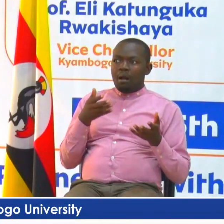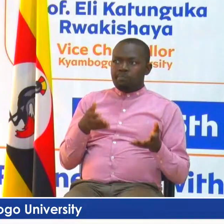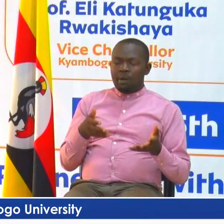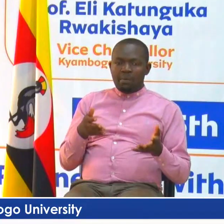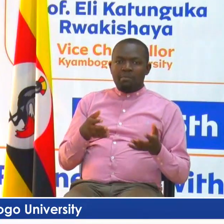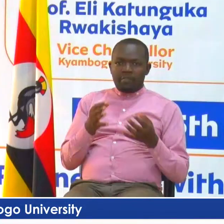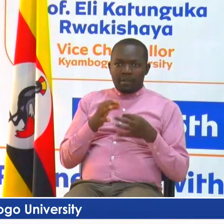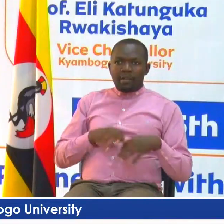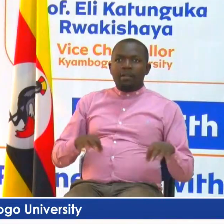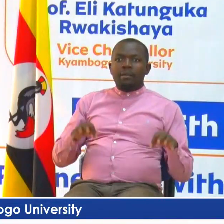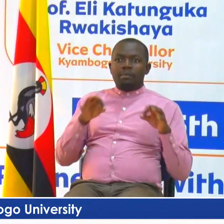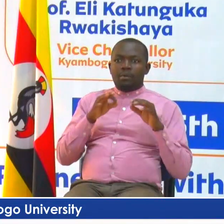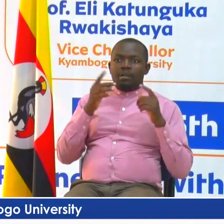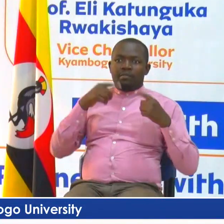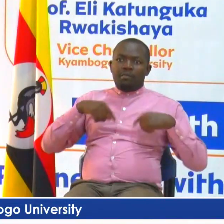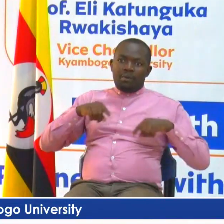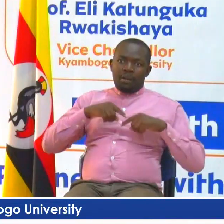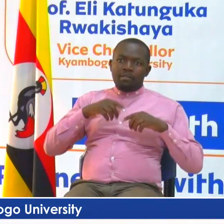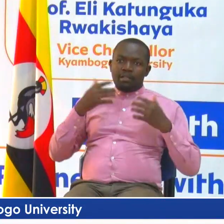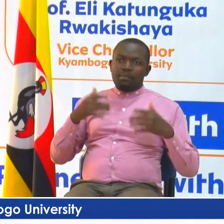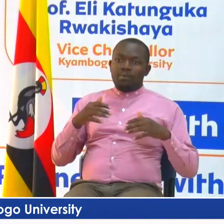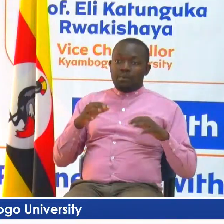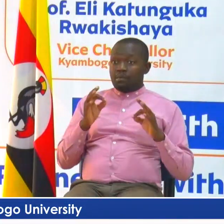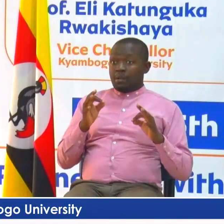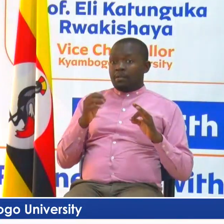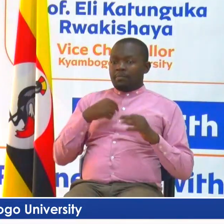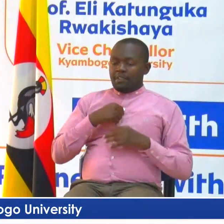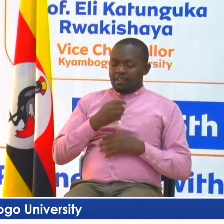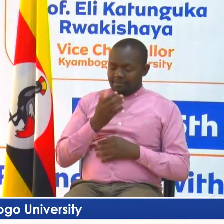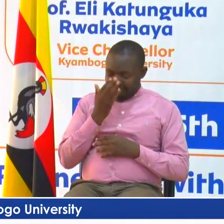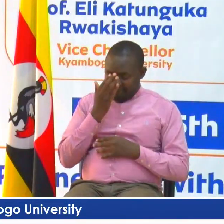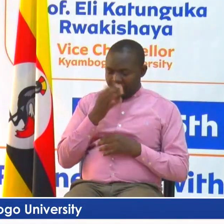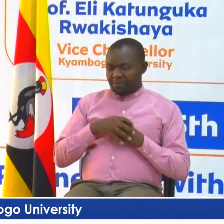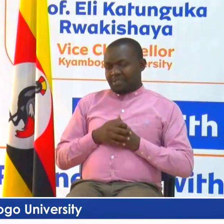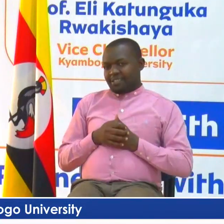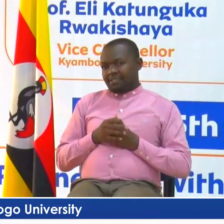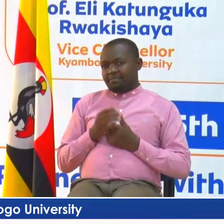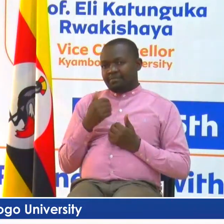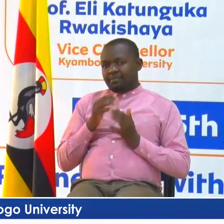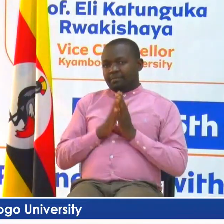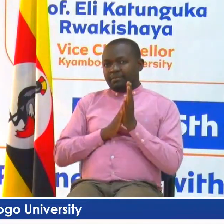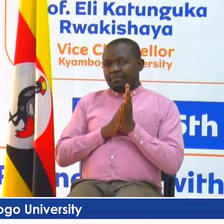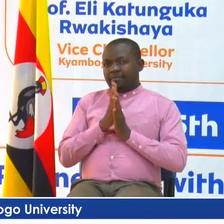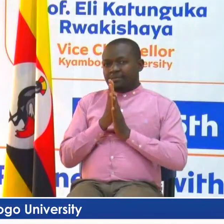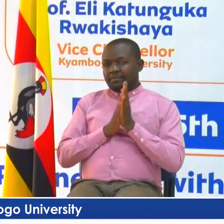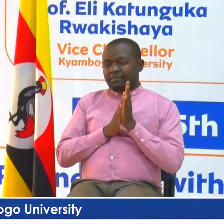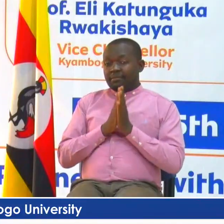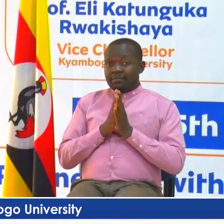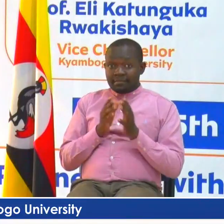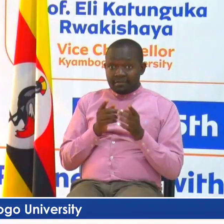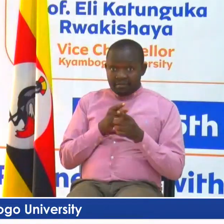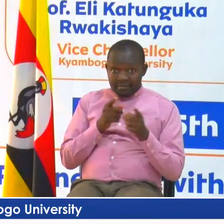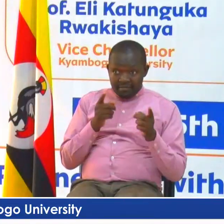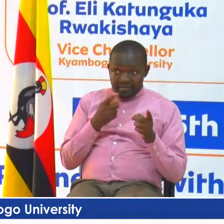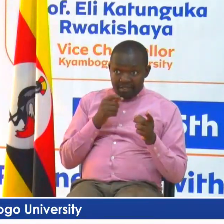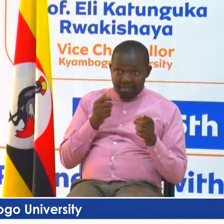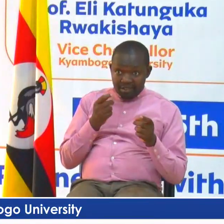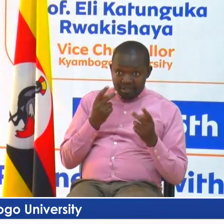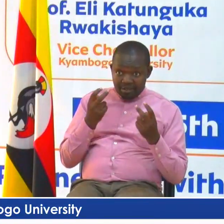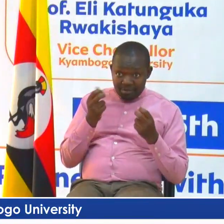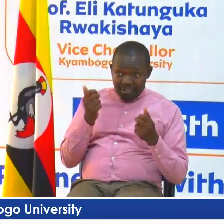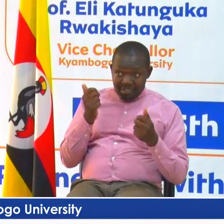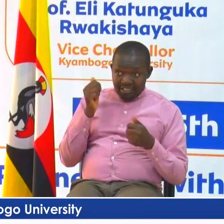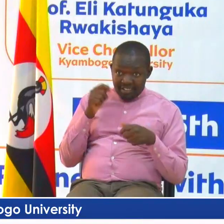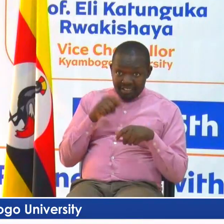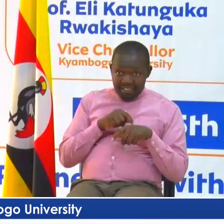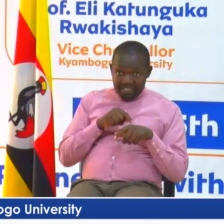very important for us and very fruitful. Me, I am humbled. I'm very excited. Those of you who saw me yesterday when